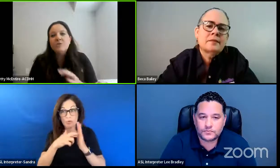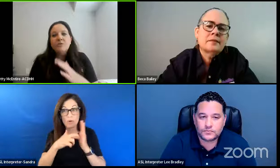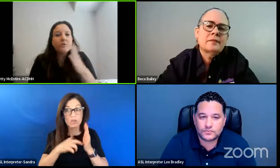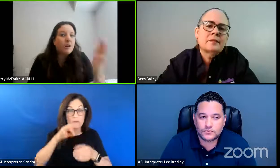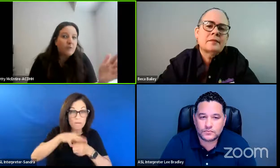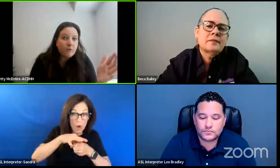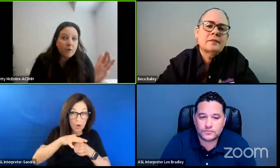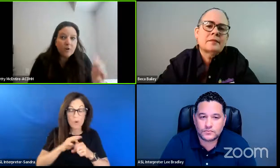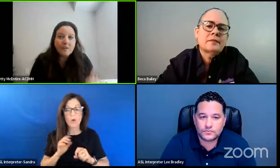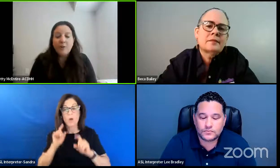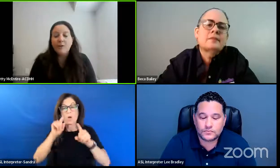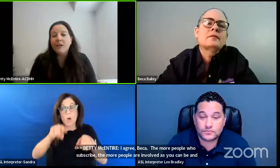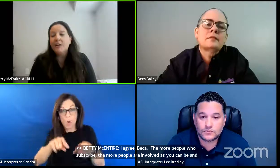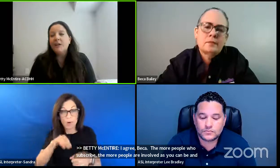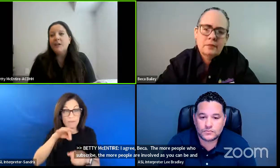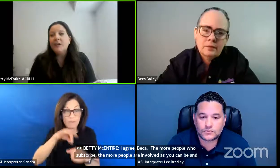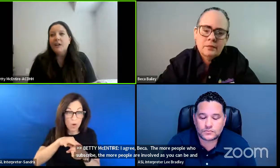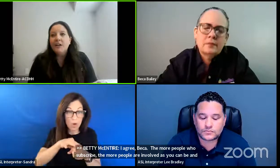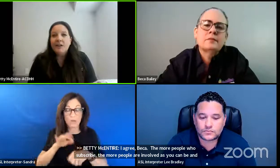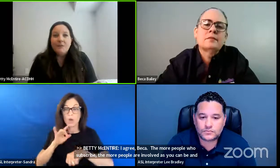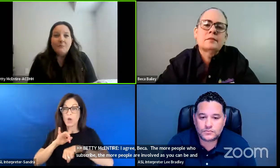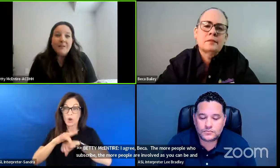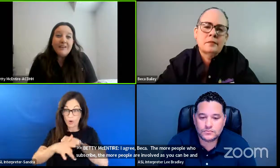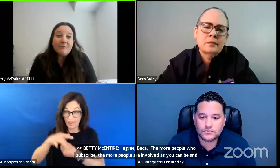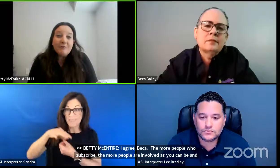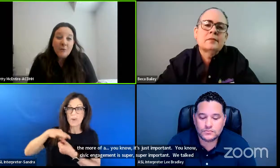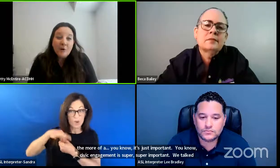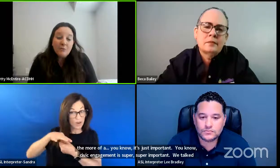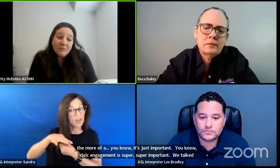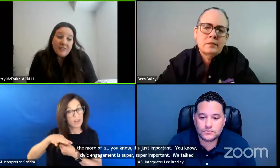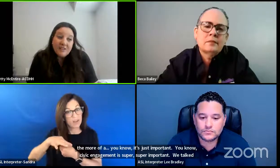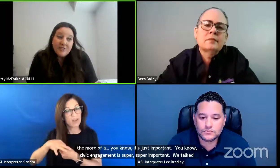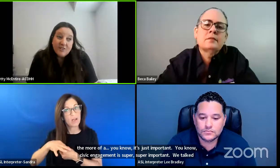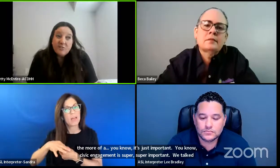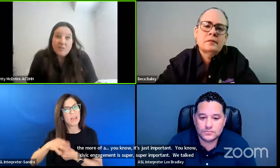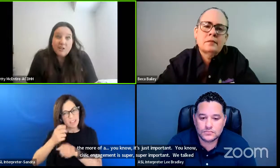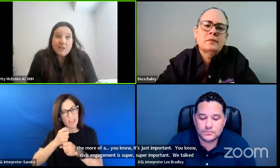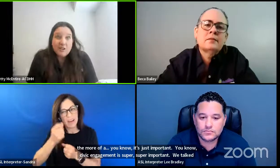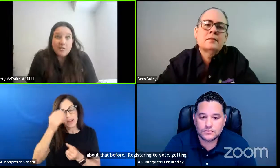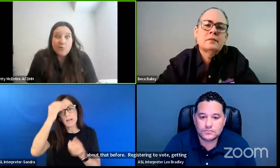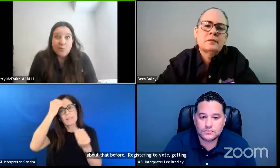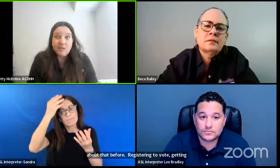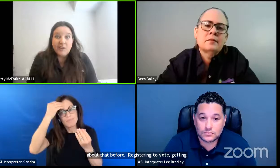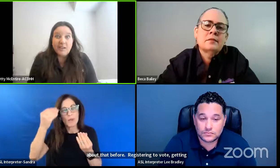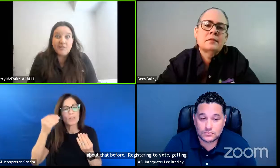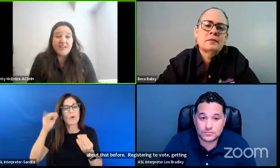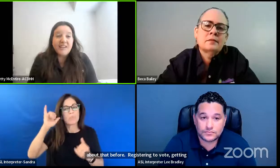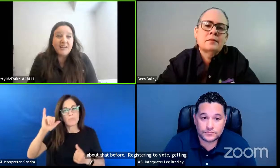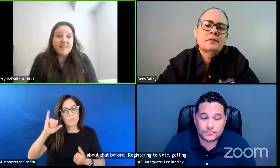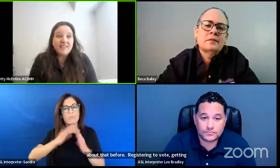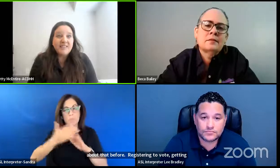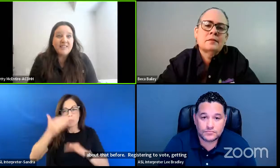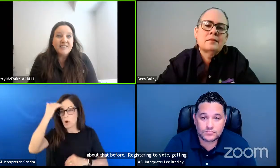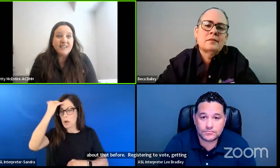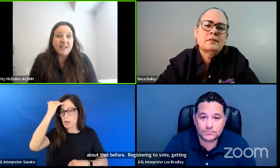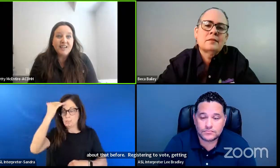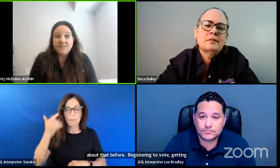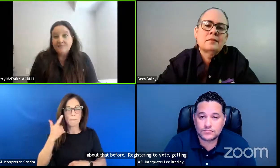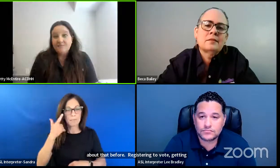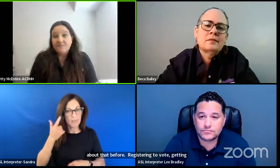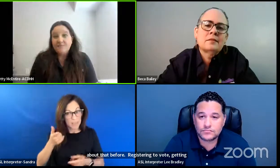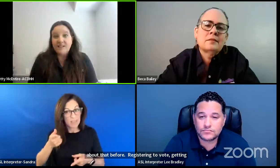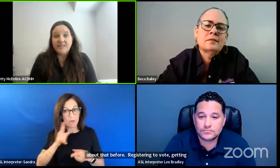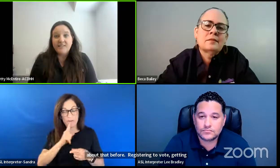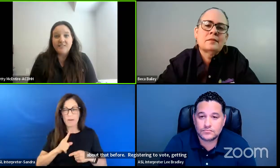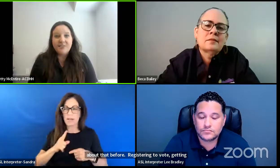the polls, or early voting. Being informed makes you a really educated citizen,